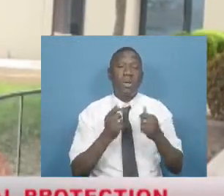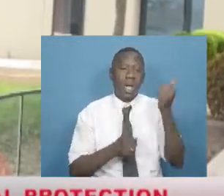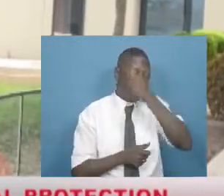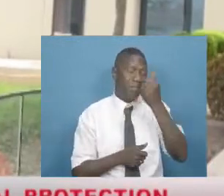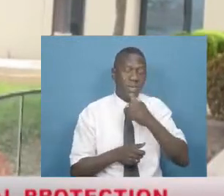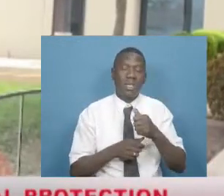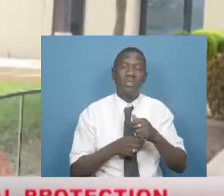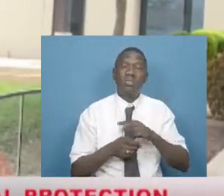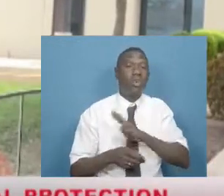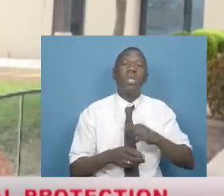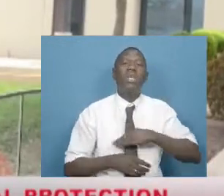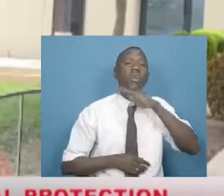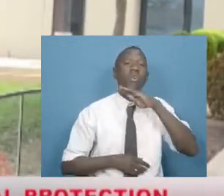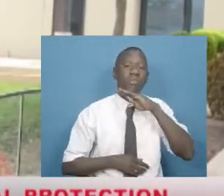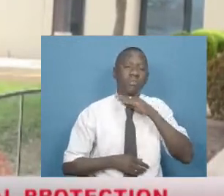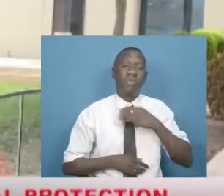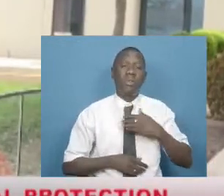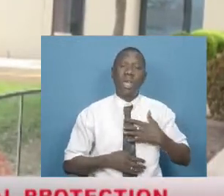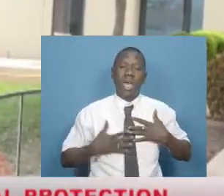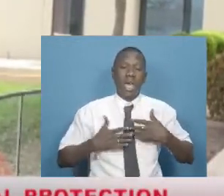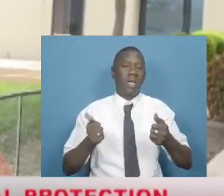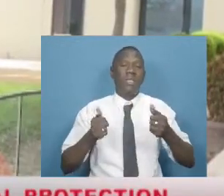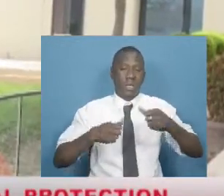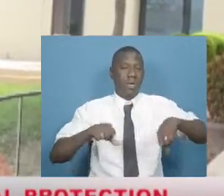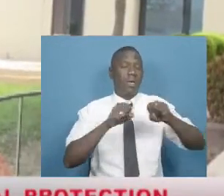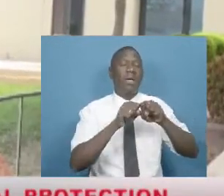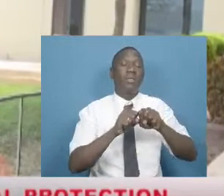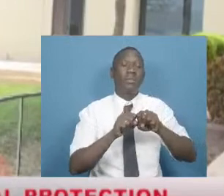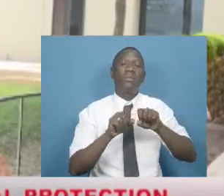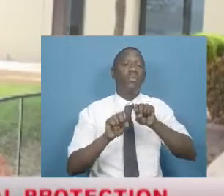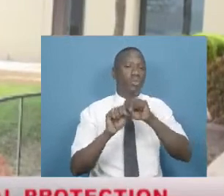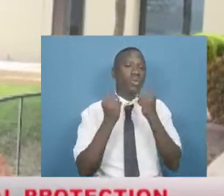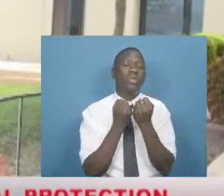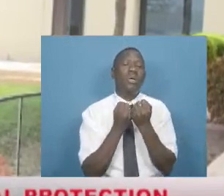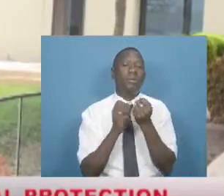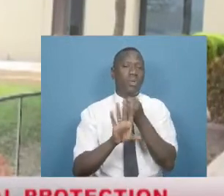deficient health sector as well as insufficient social protection.